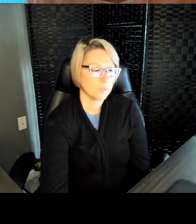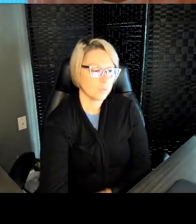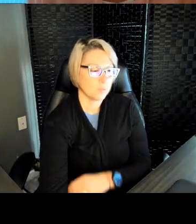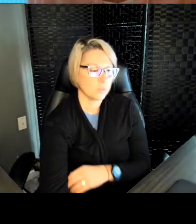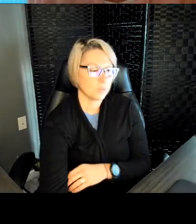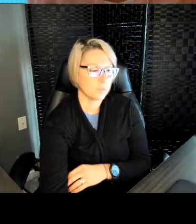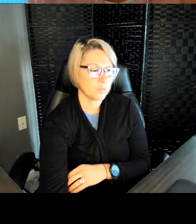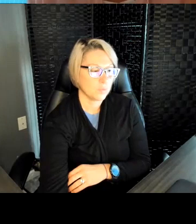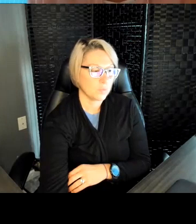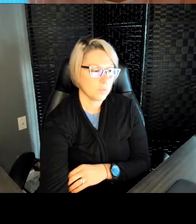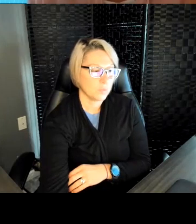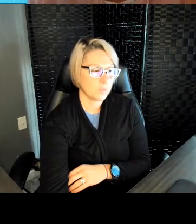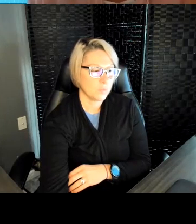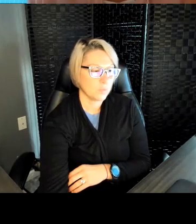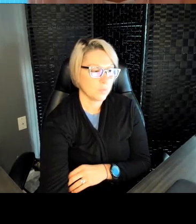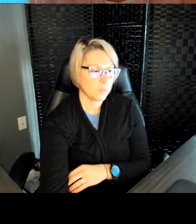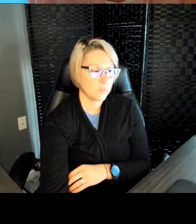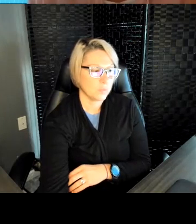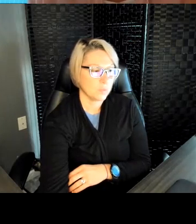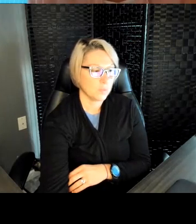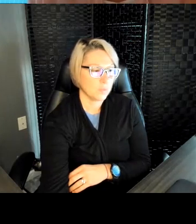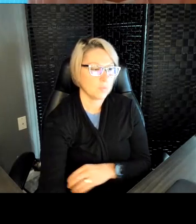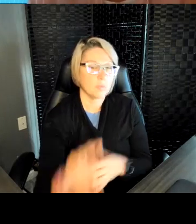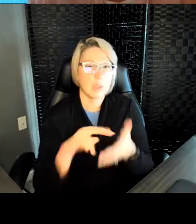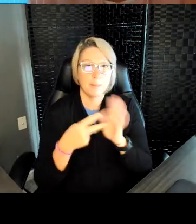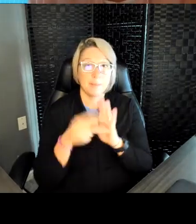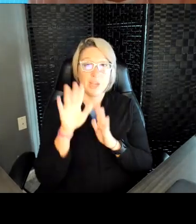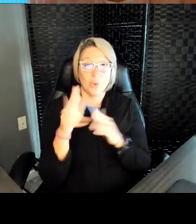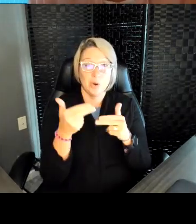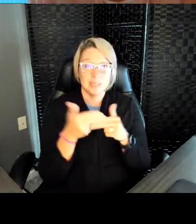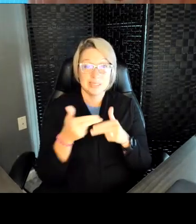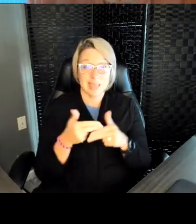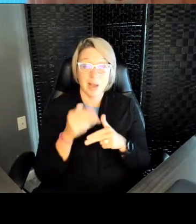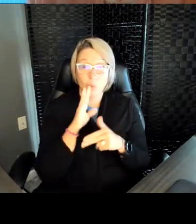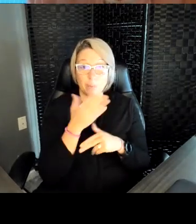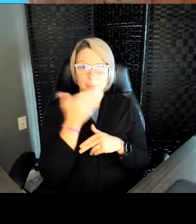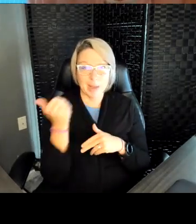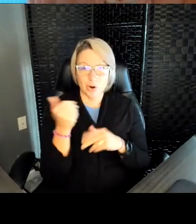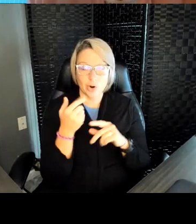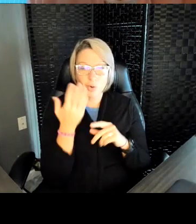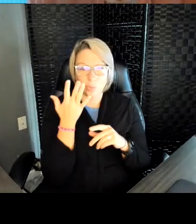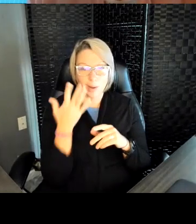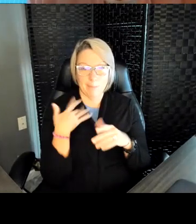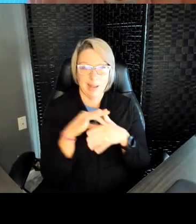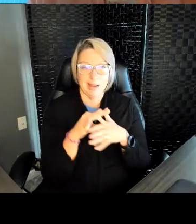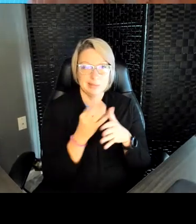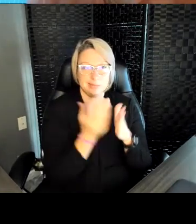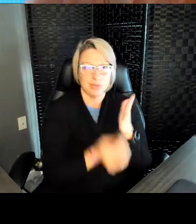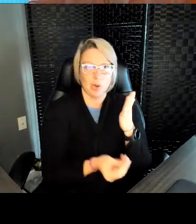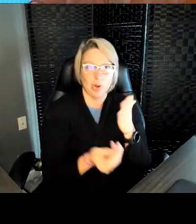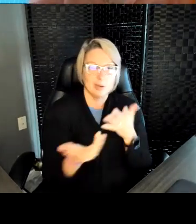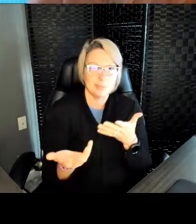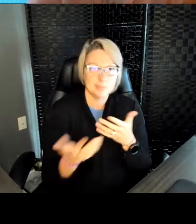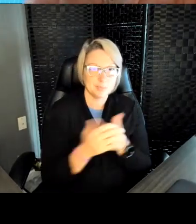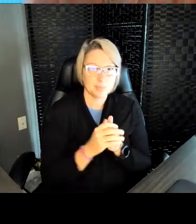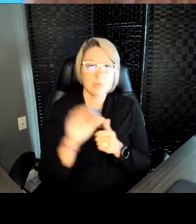I'm going to lose some of my content because it just quite honestly went away. Now we're going to talk about the